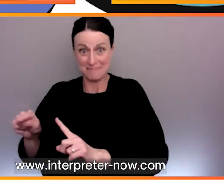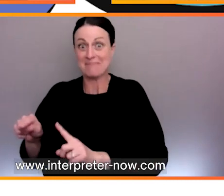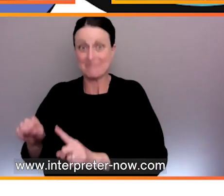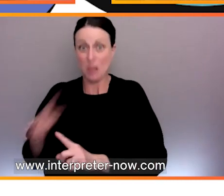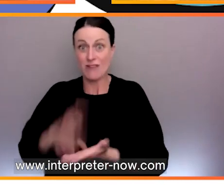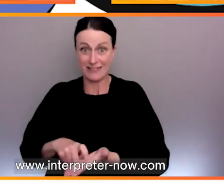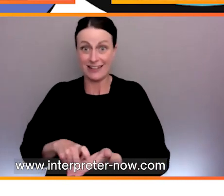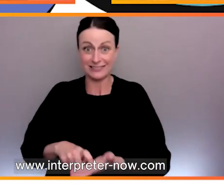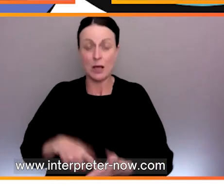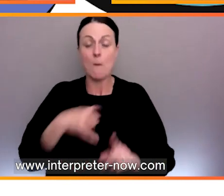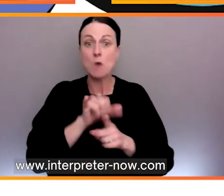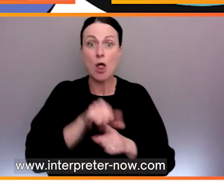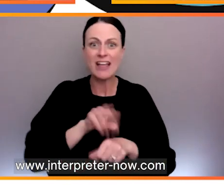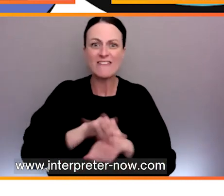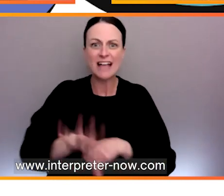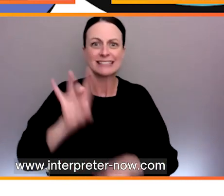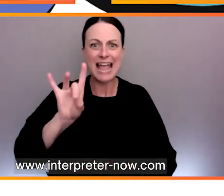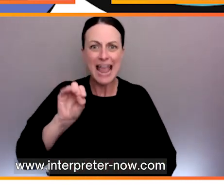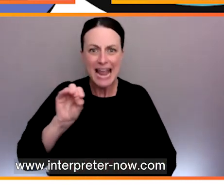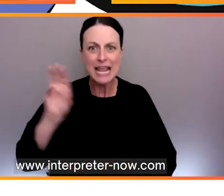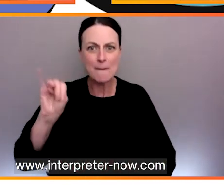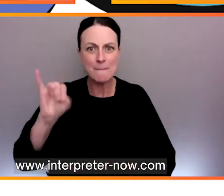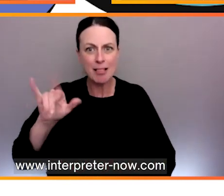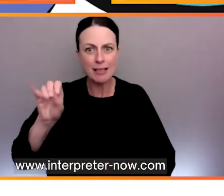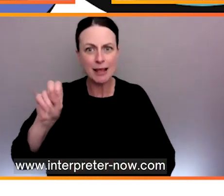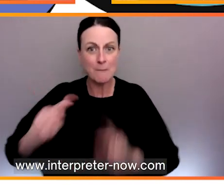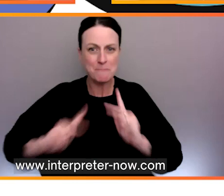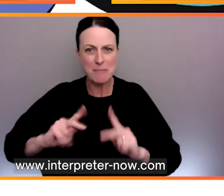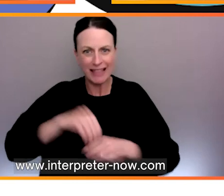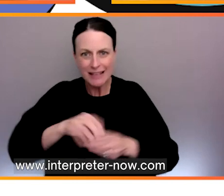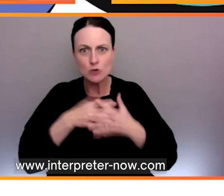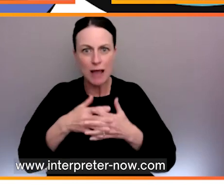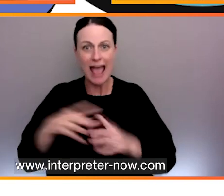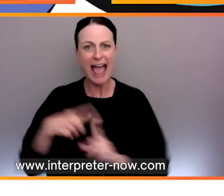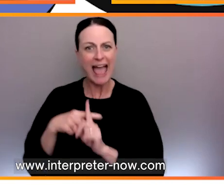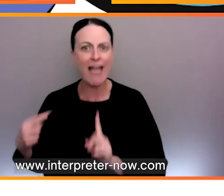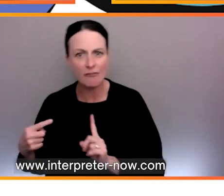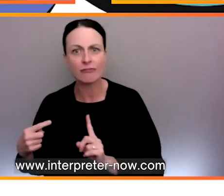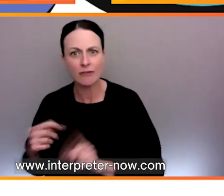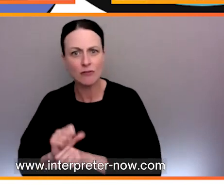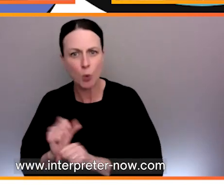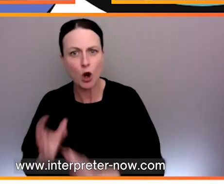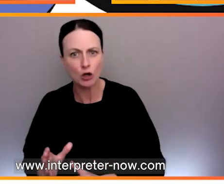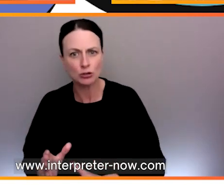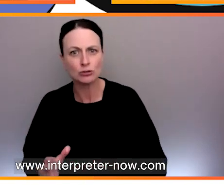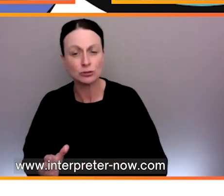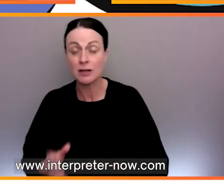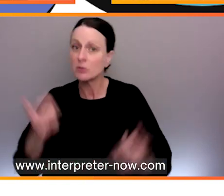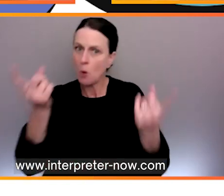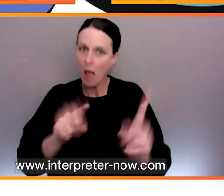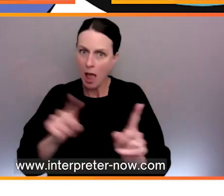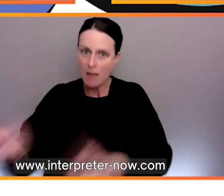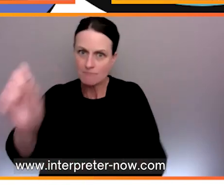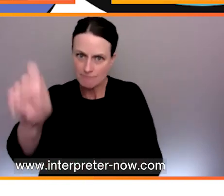workforce. Wow. So it's happening. I mean, it just is. So